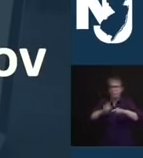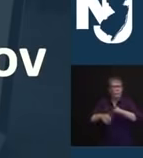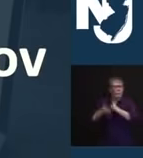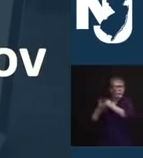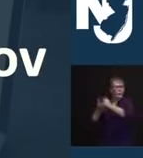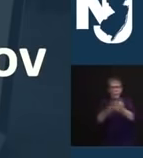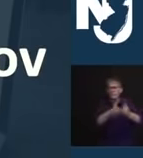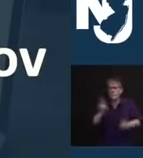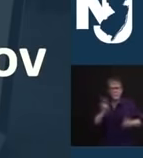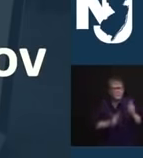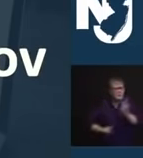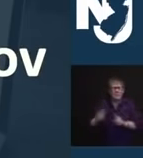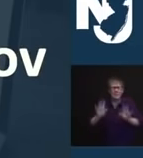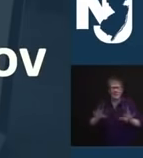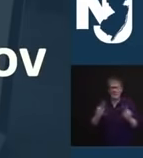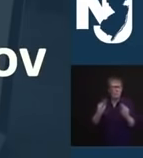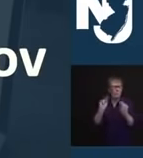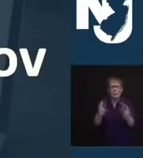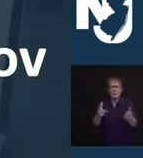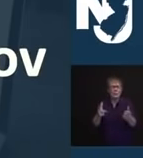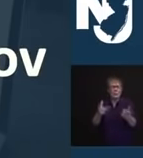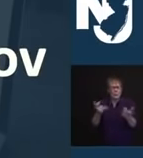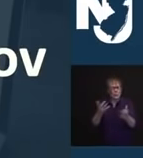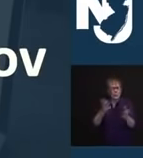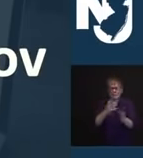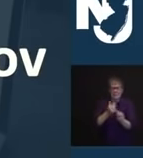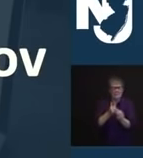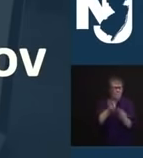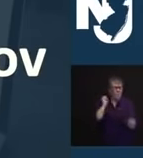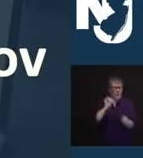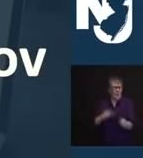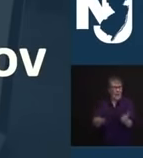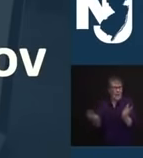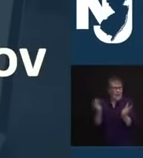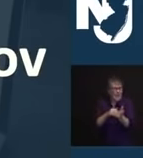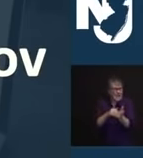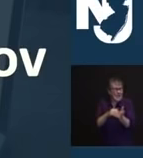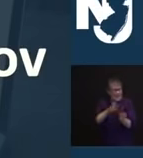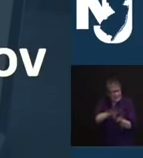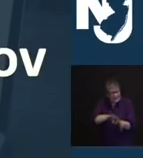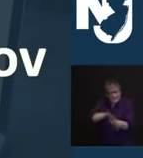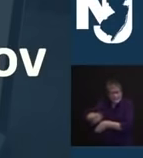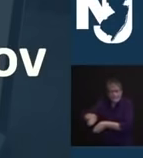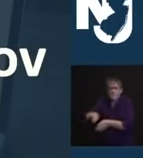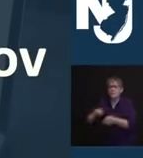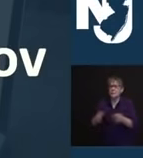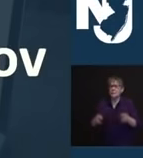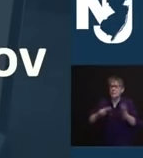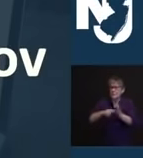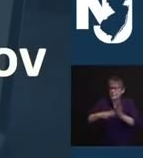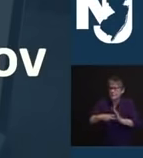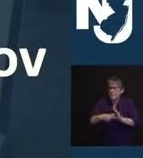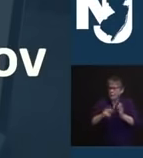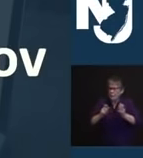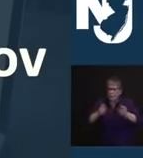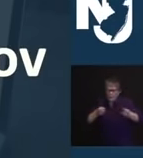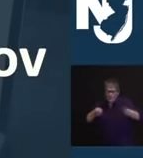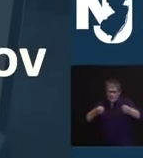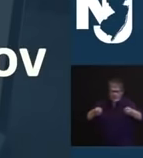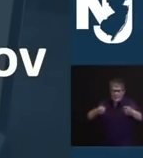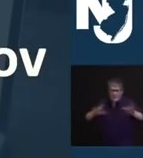frightening. We also took the steps we had to head to because we were also faced with severely limited